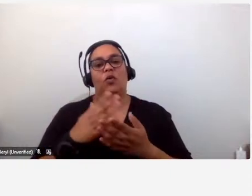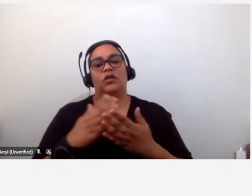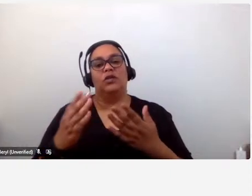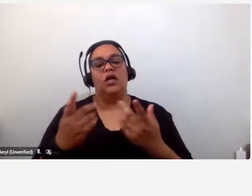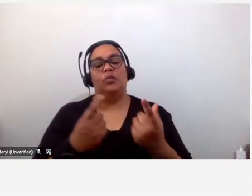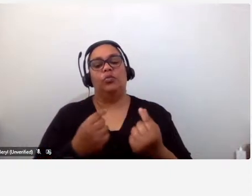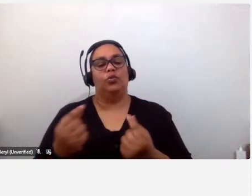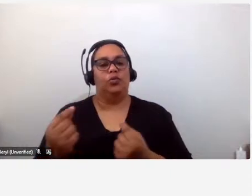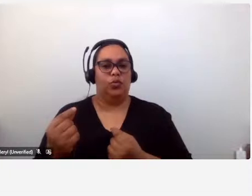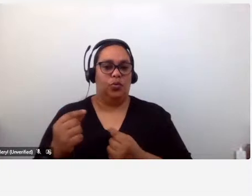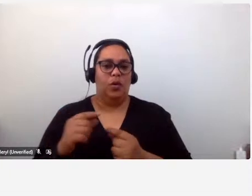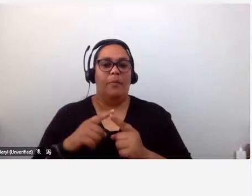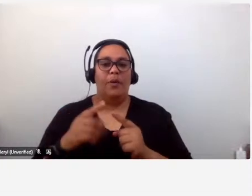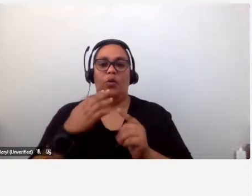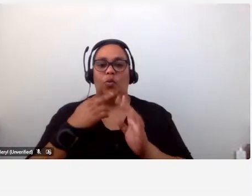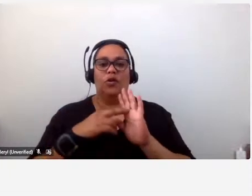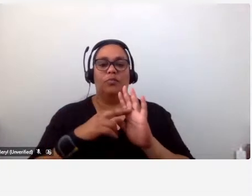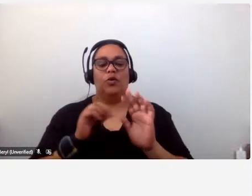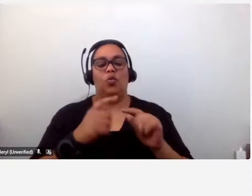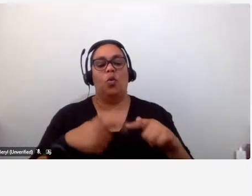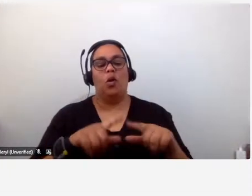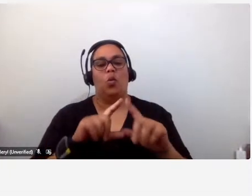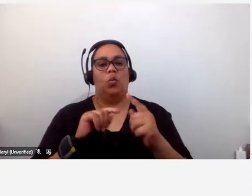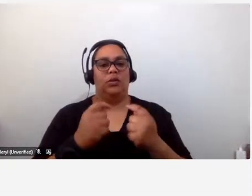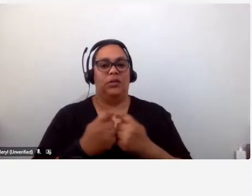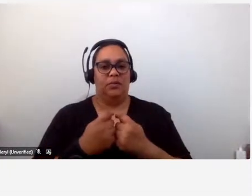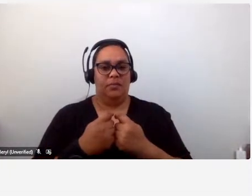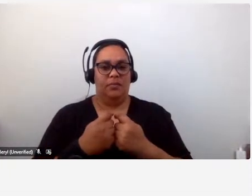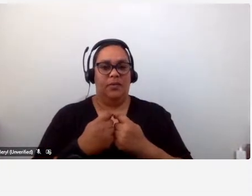tours, representing their local teams.